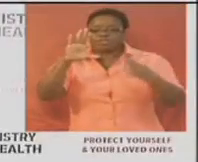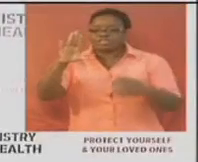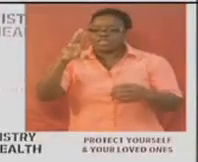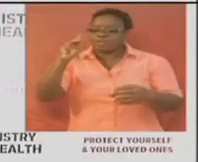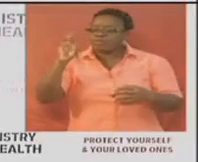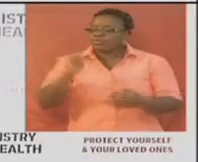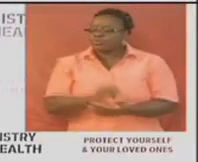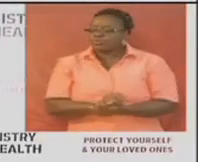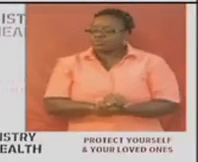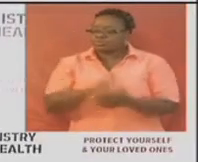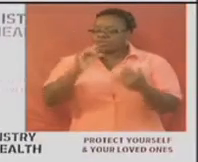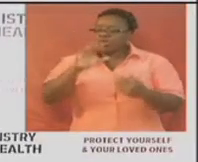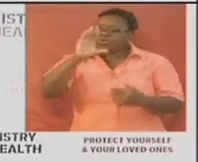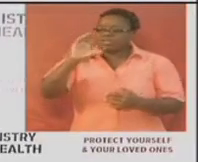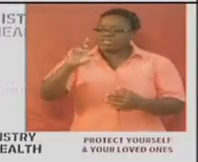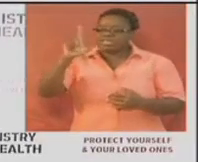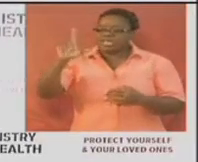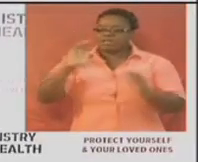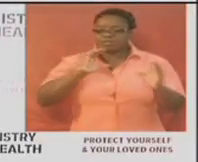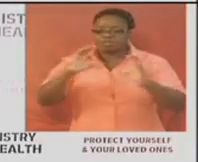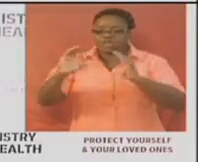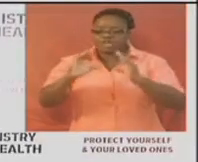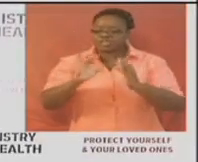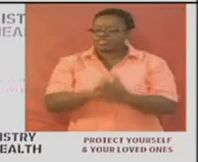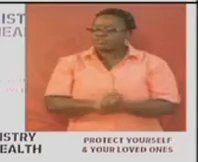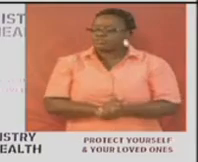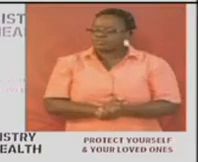go now to CL Communication, please.